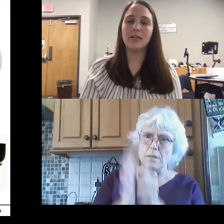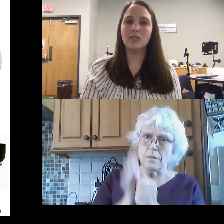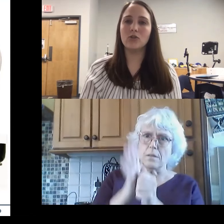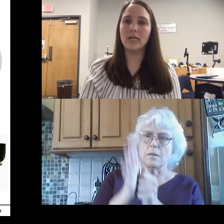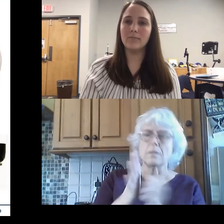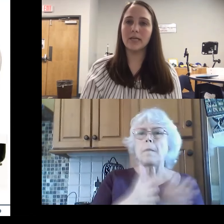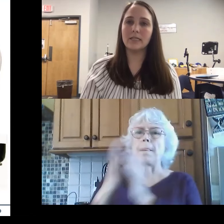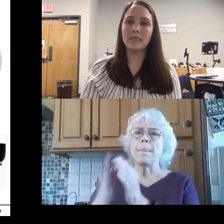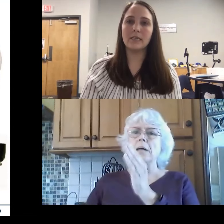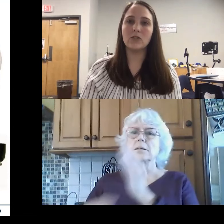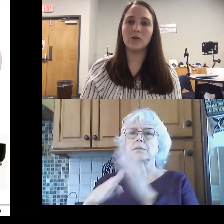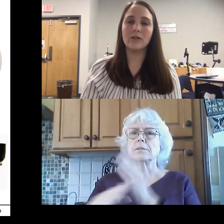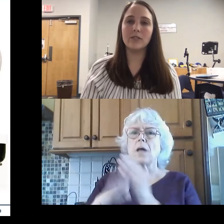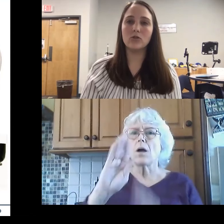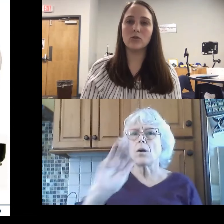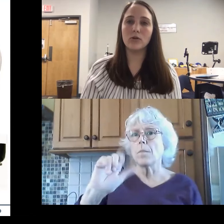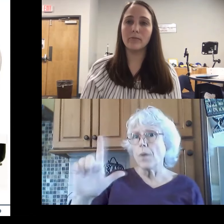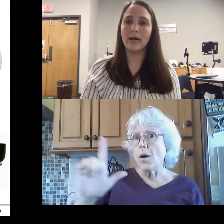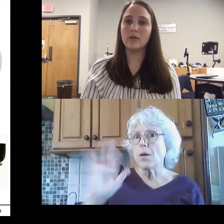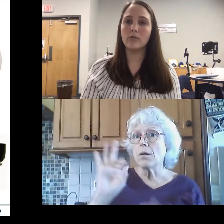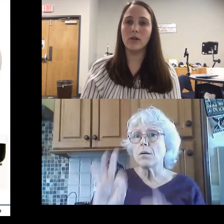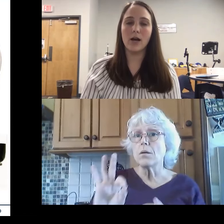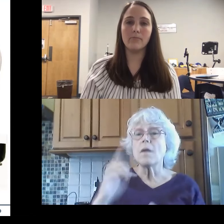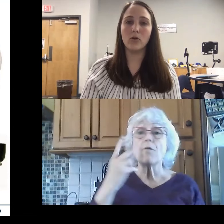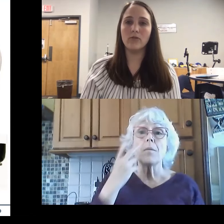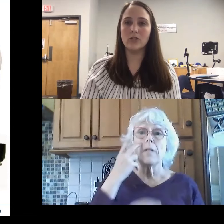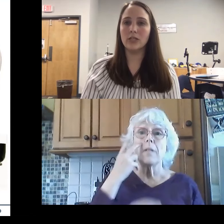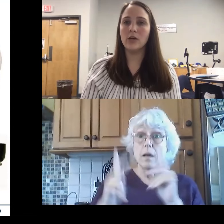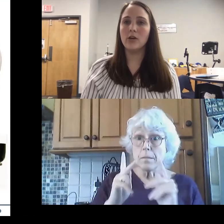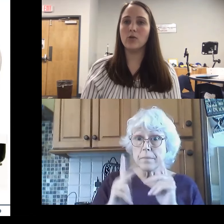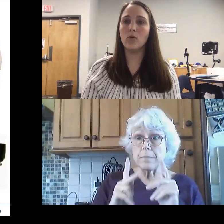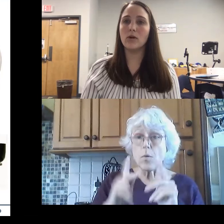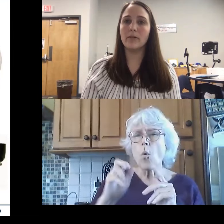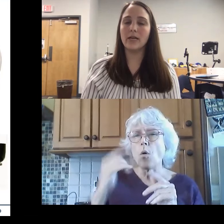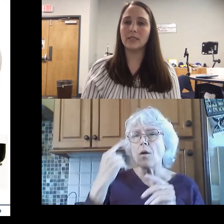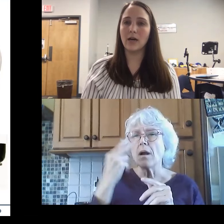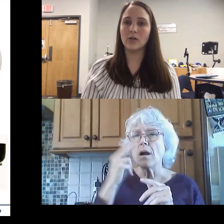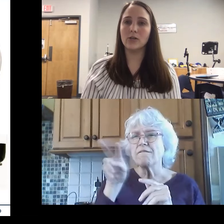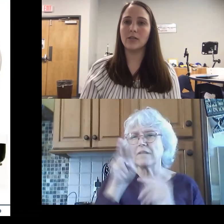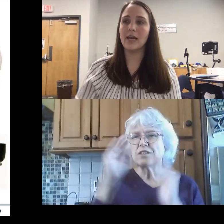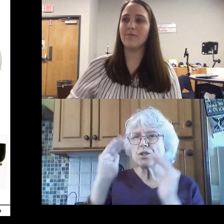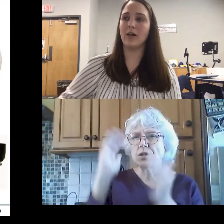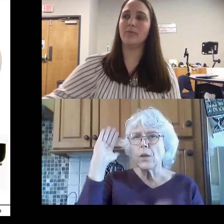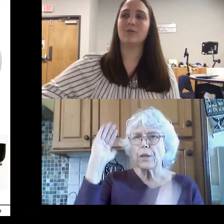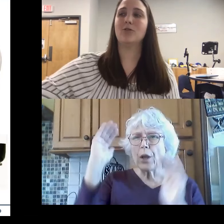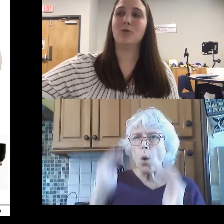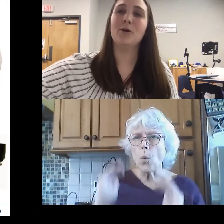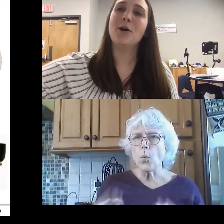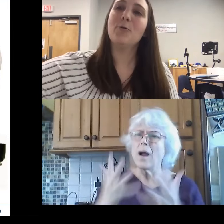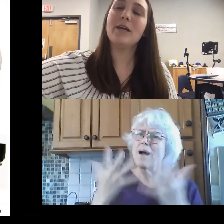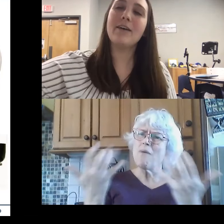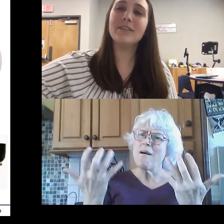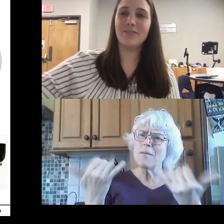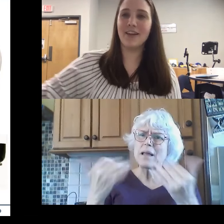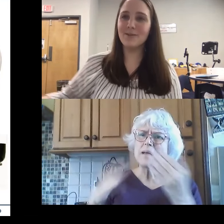here is unique because it is for individuals who are blind or low vision who want to play soccer. They have volleyballs too.